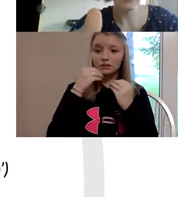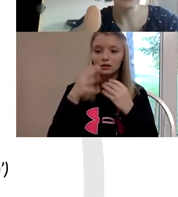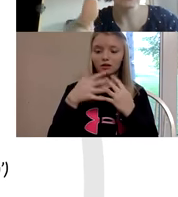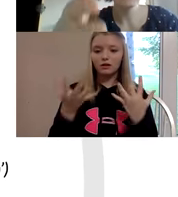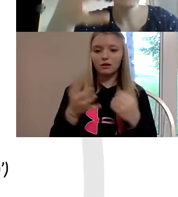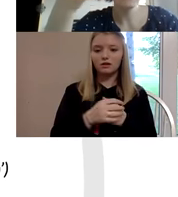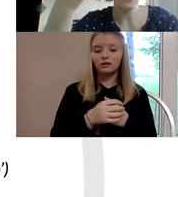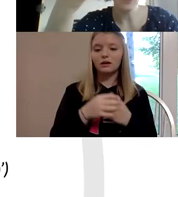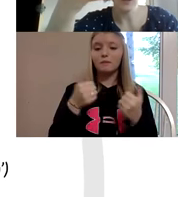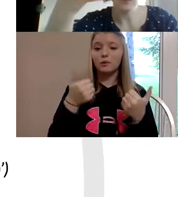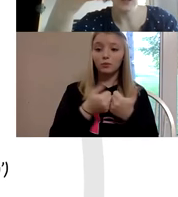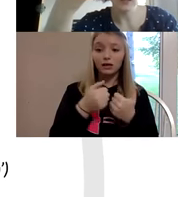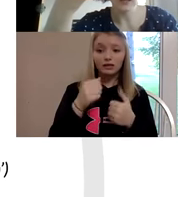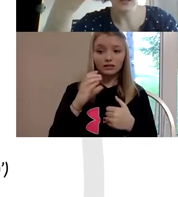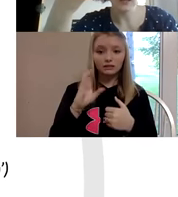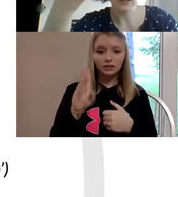CBD,